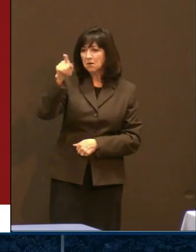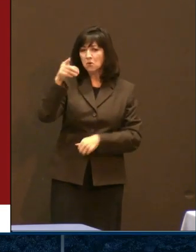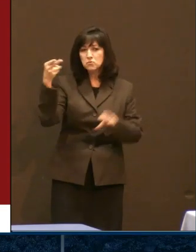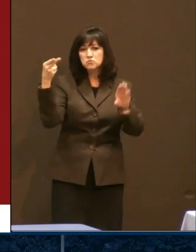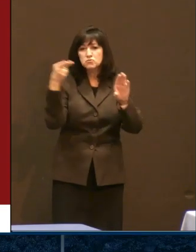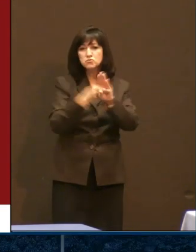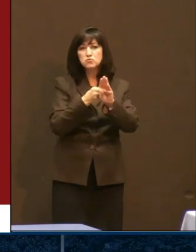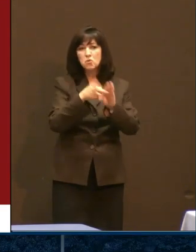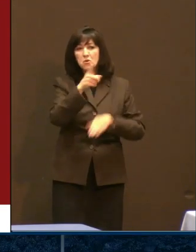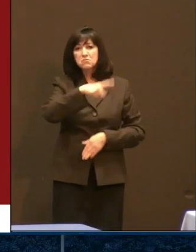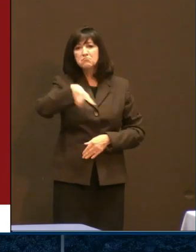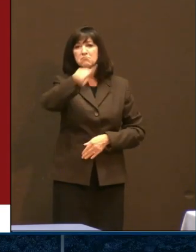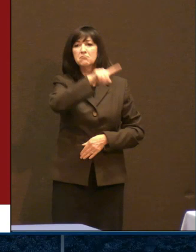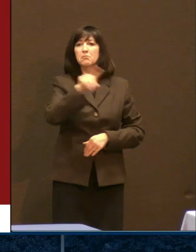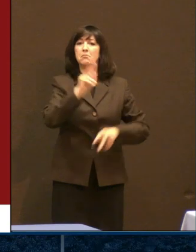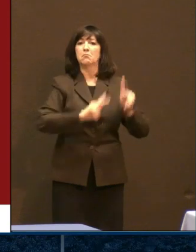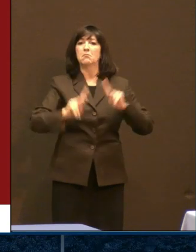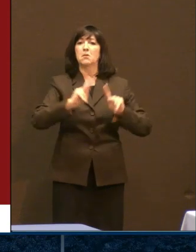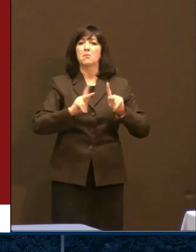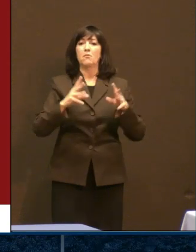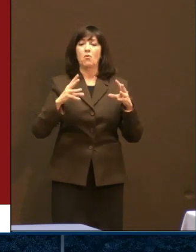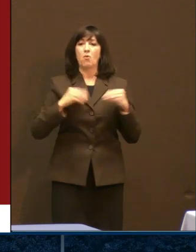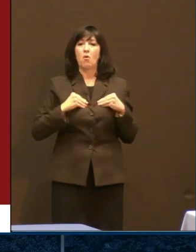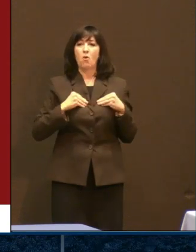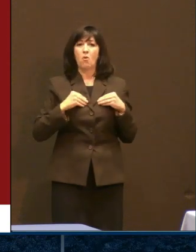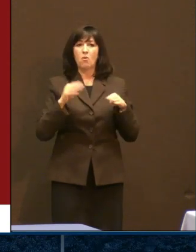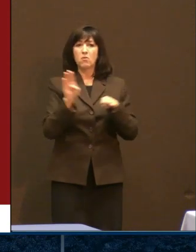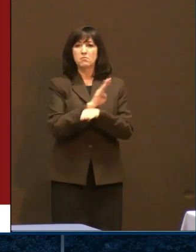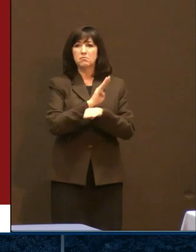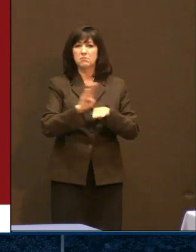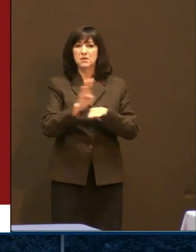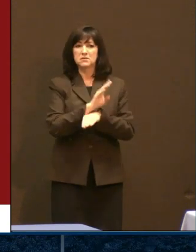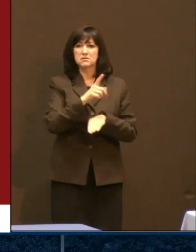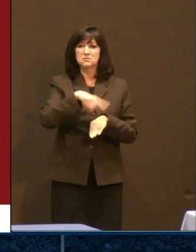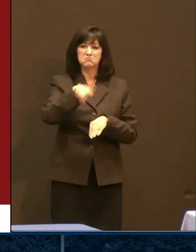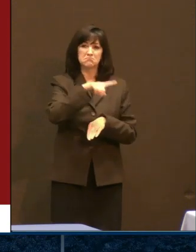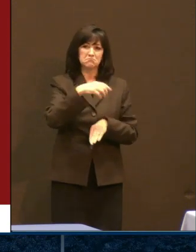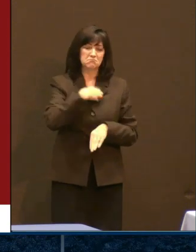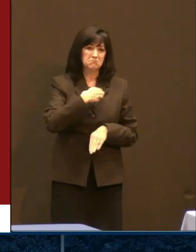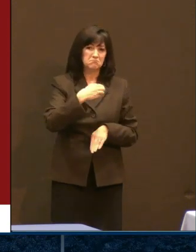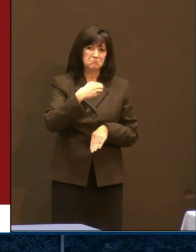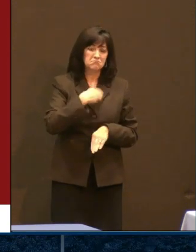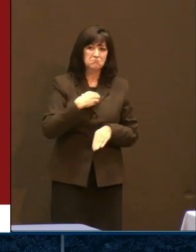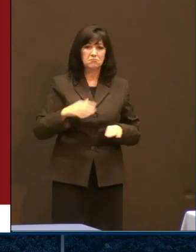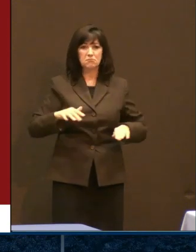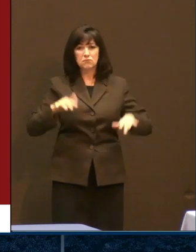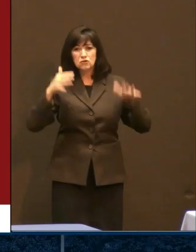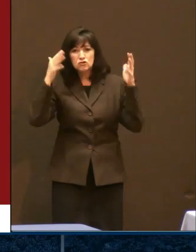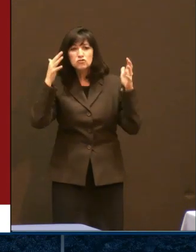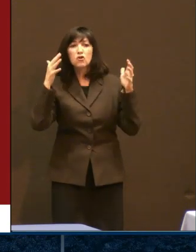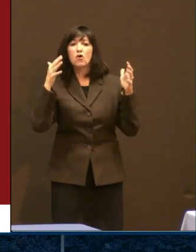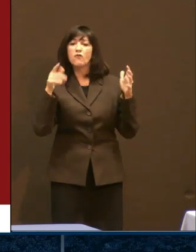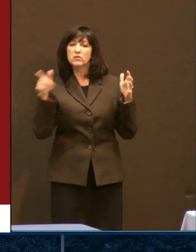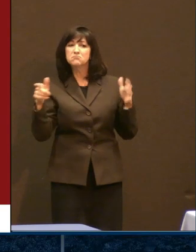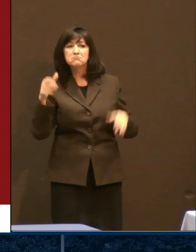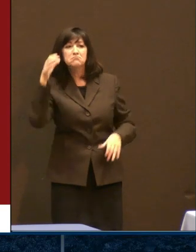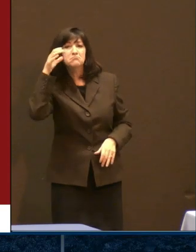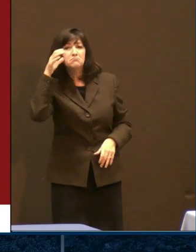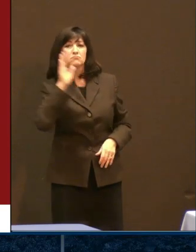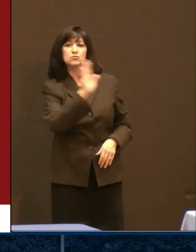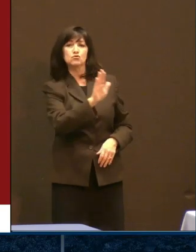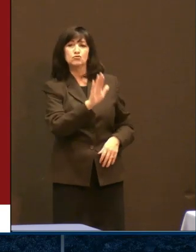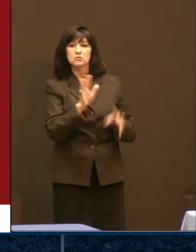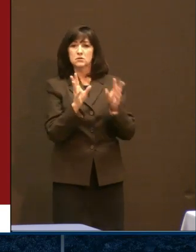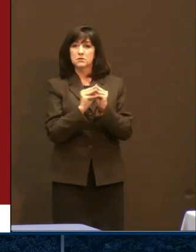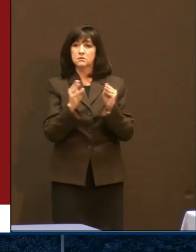to those Zoom meetings, and I decided to do that. And also, I talk all the